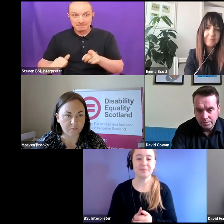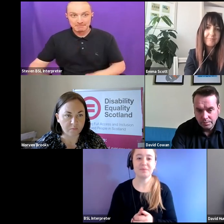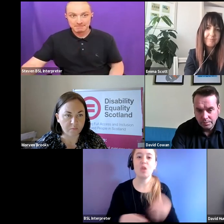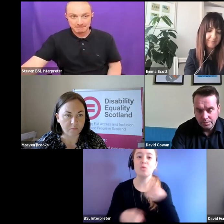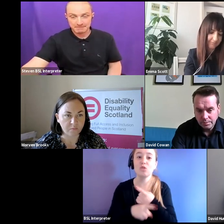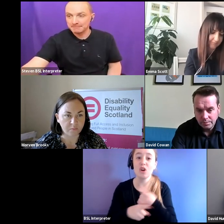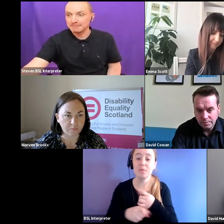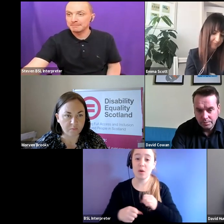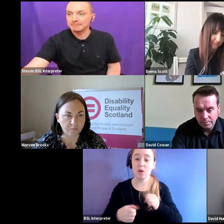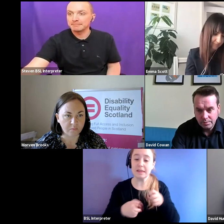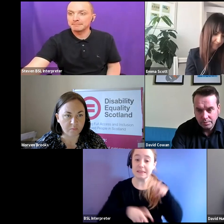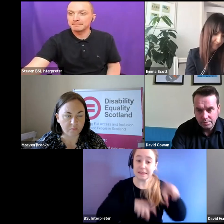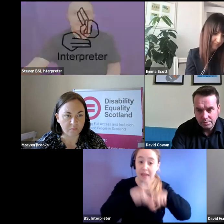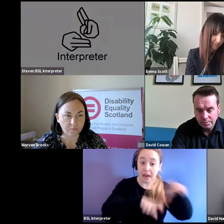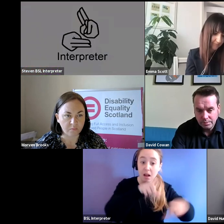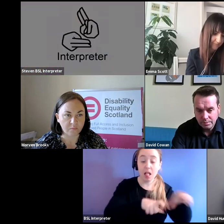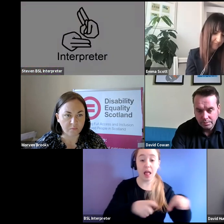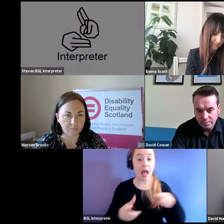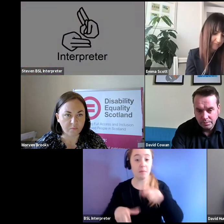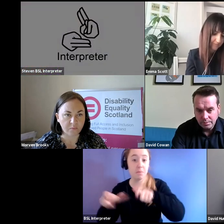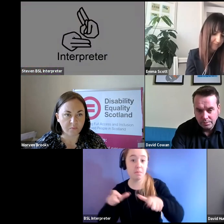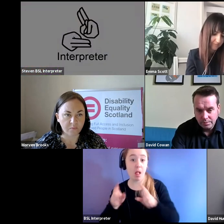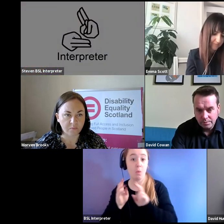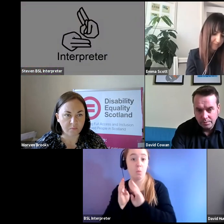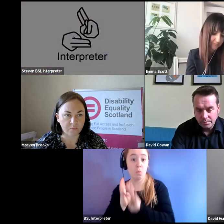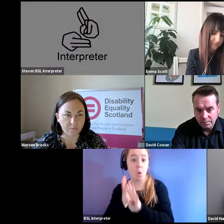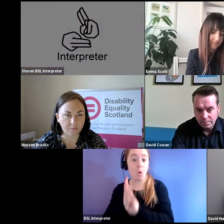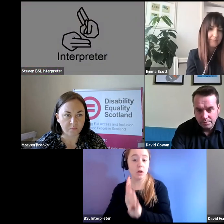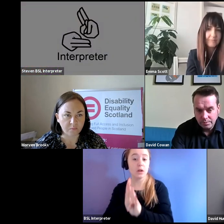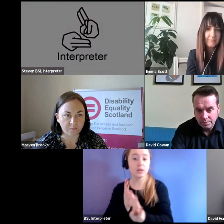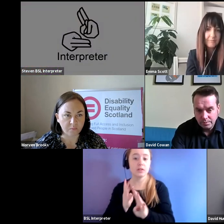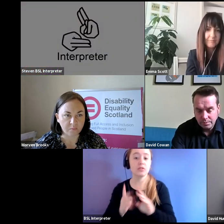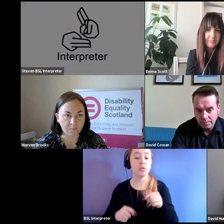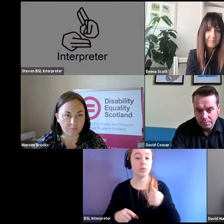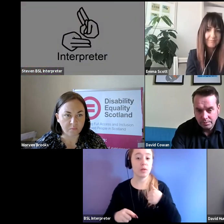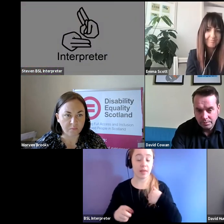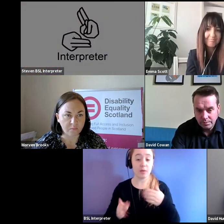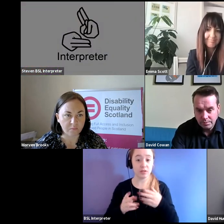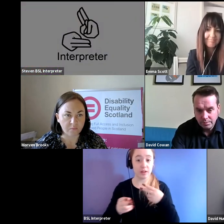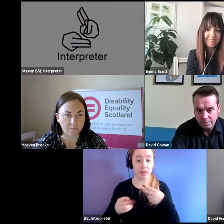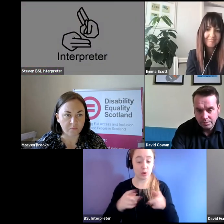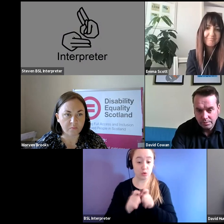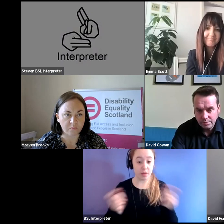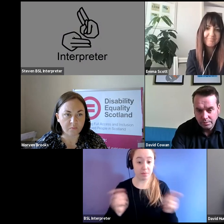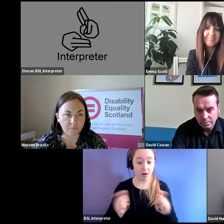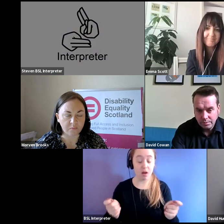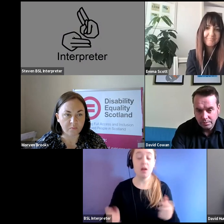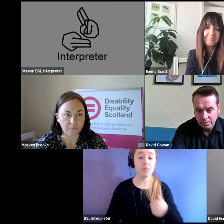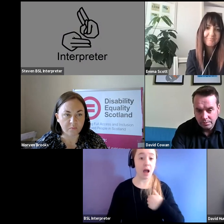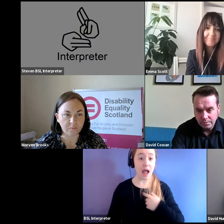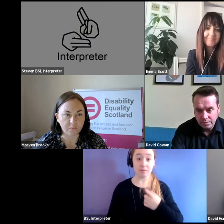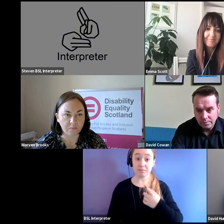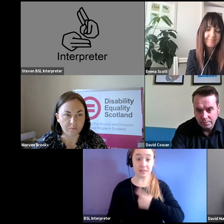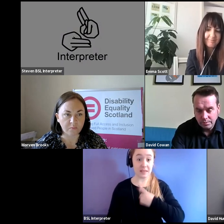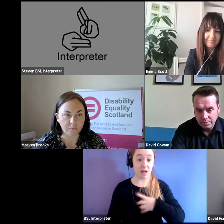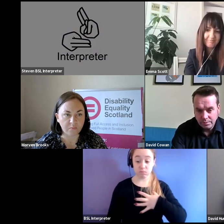space between a cycle route and a pedestrian route. So it's a recognition that actually I'm terrified of cyclists whizzing past me. I